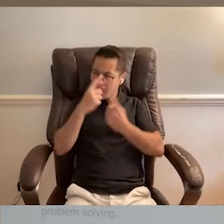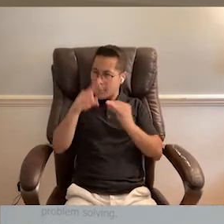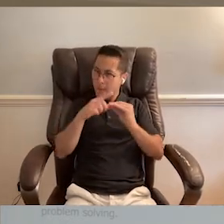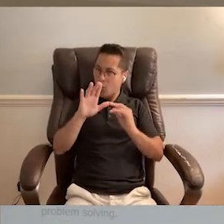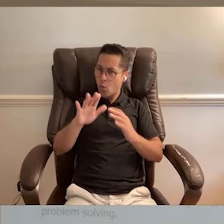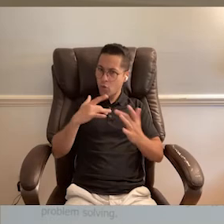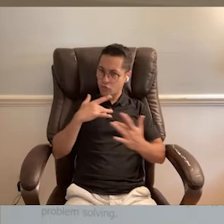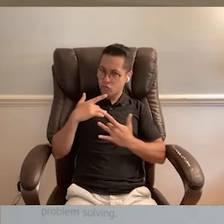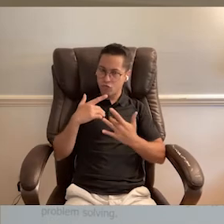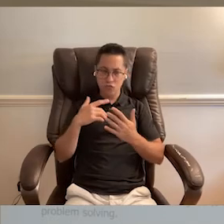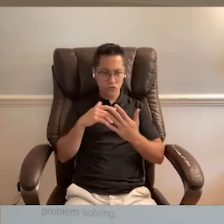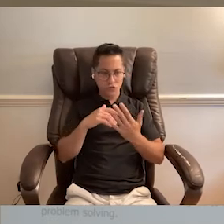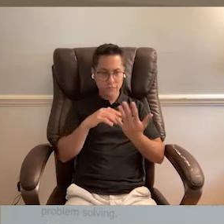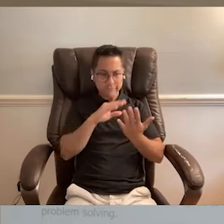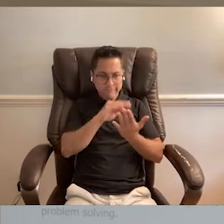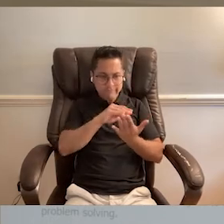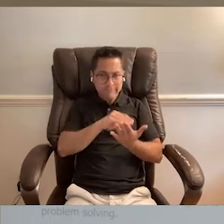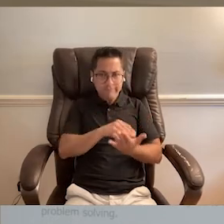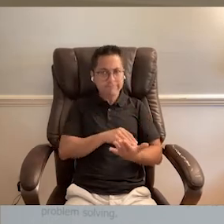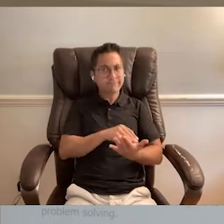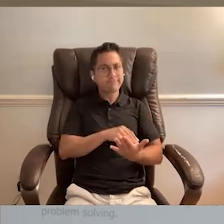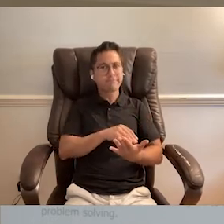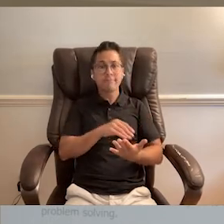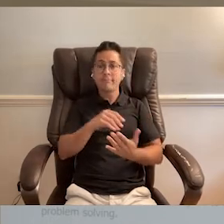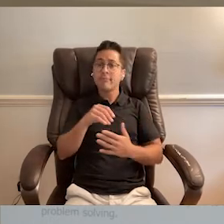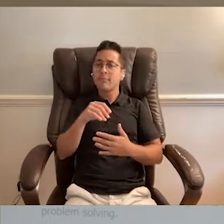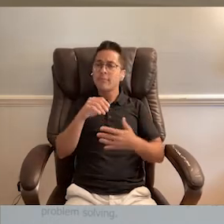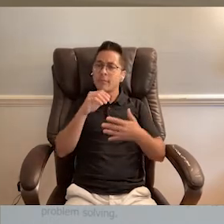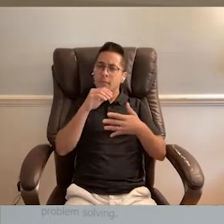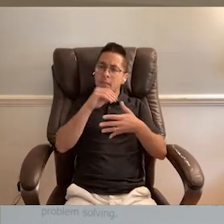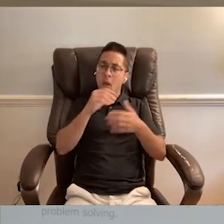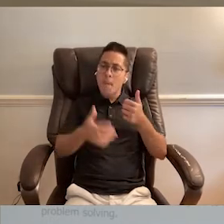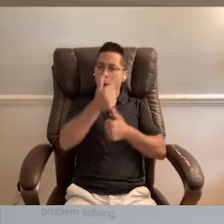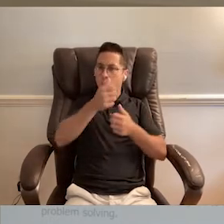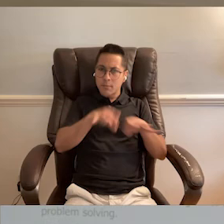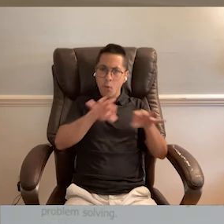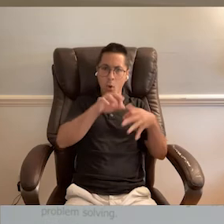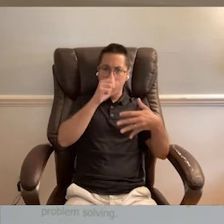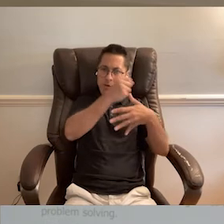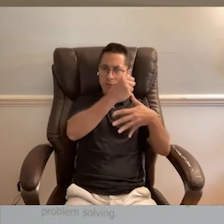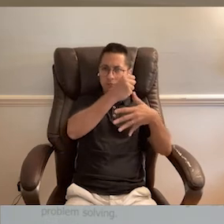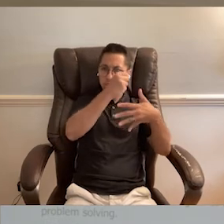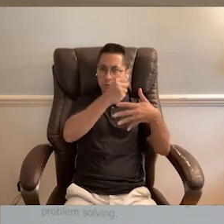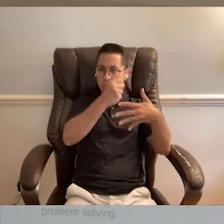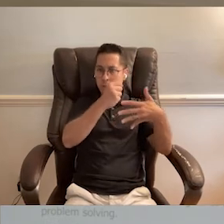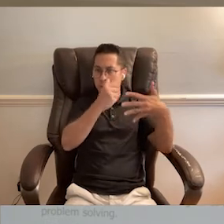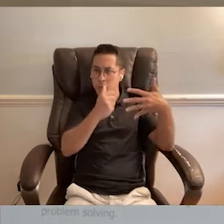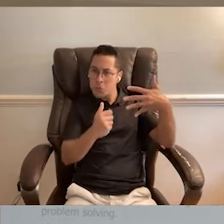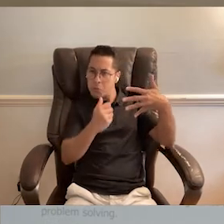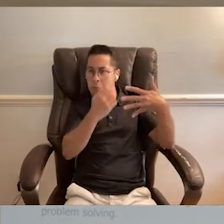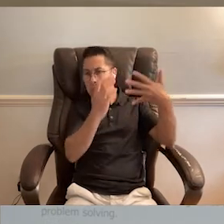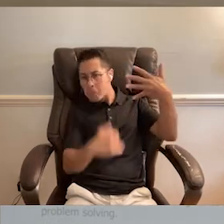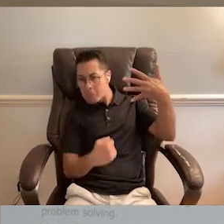time to put your concerns in order of most important to least important. Because sometimes, if there's